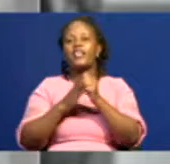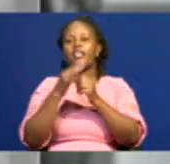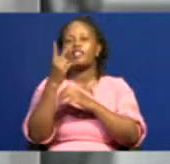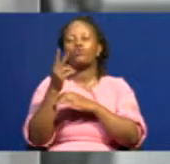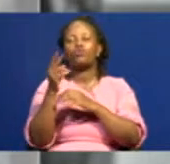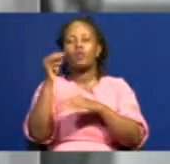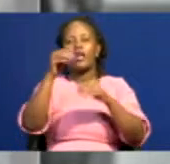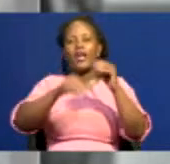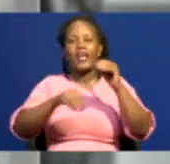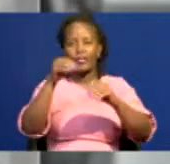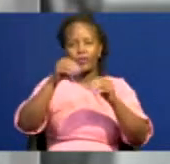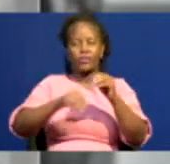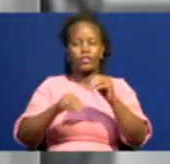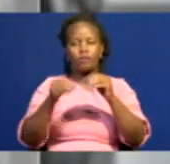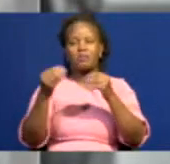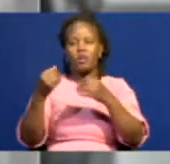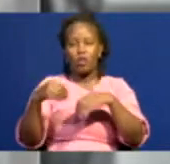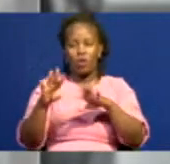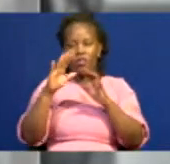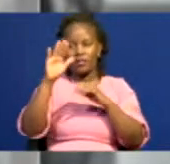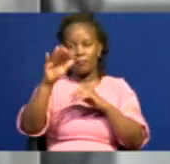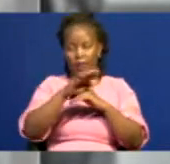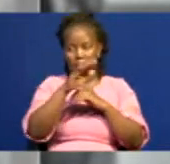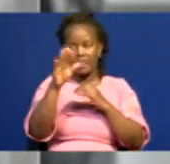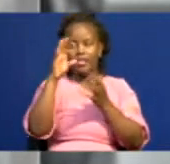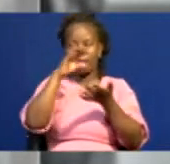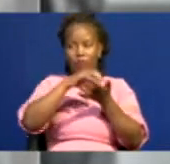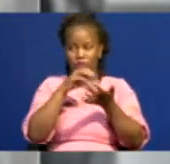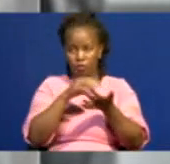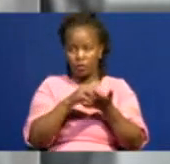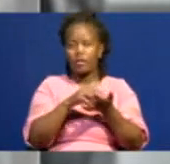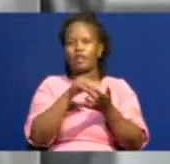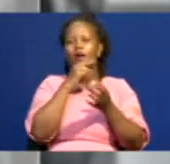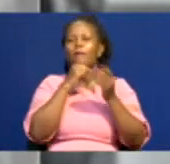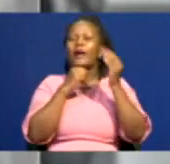lost his parliamentary seat. Nyakiamo is remembered for